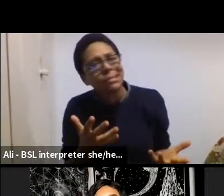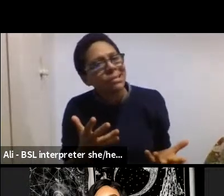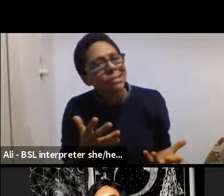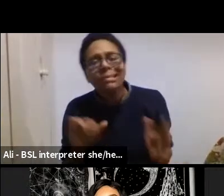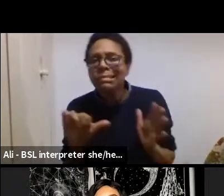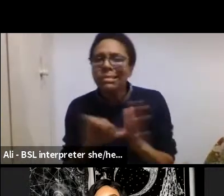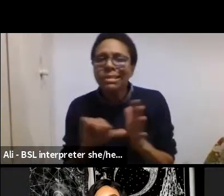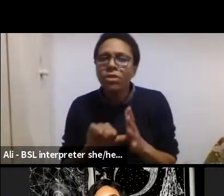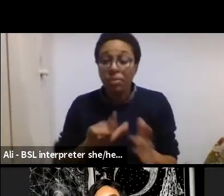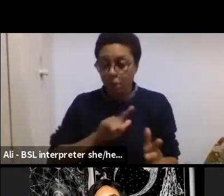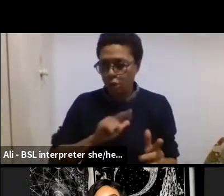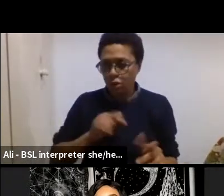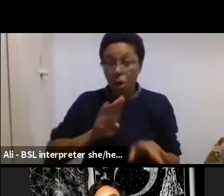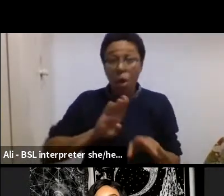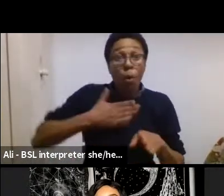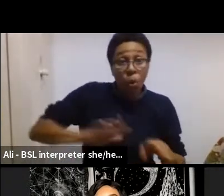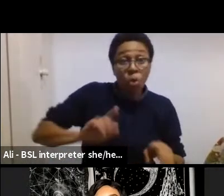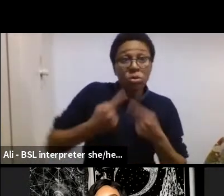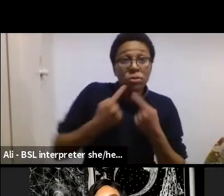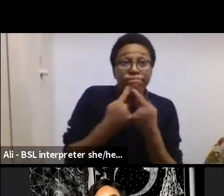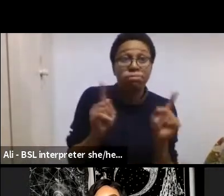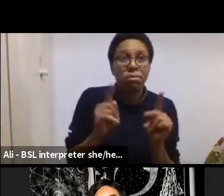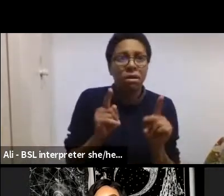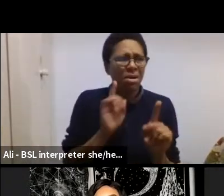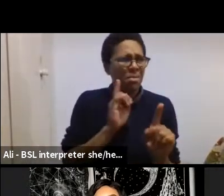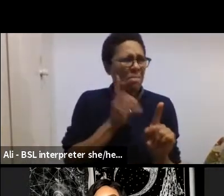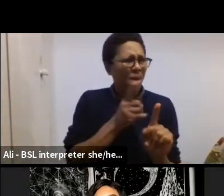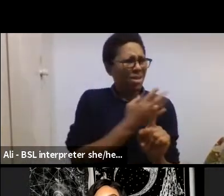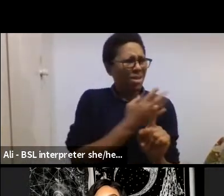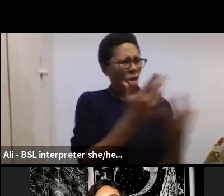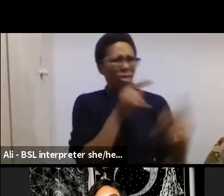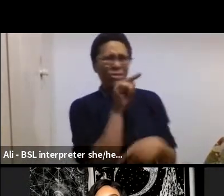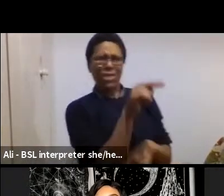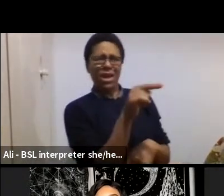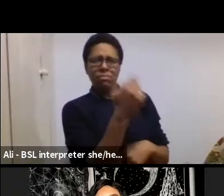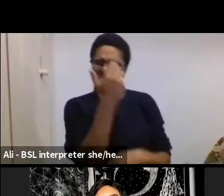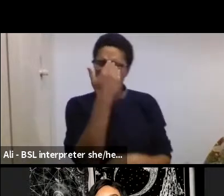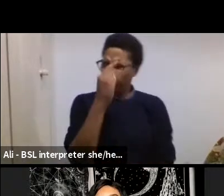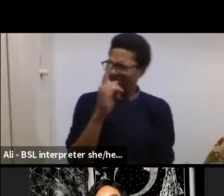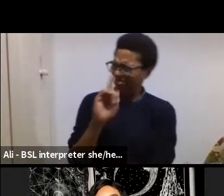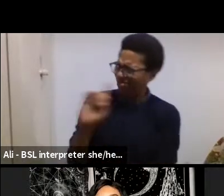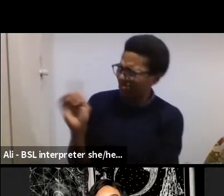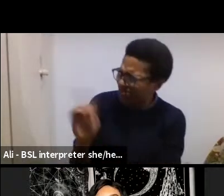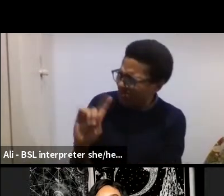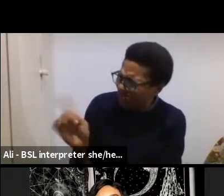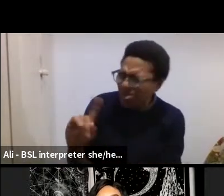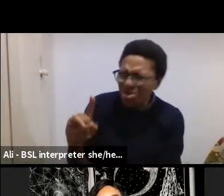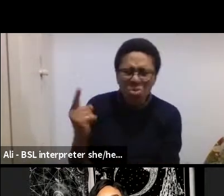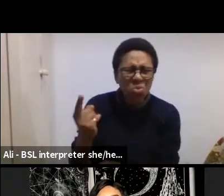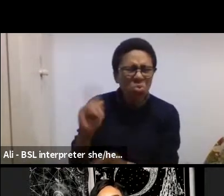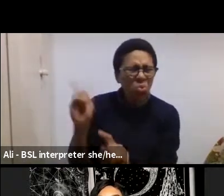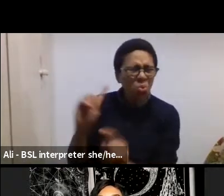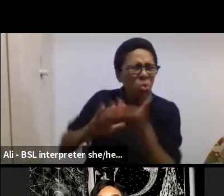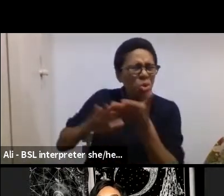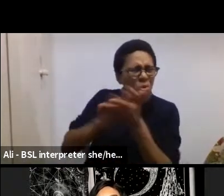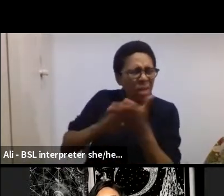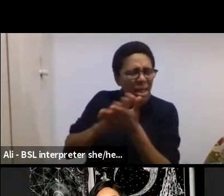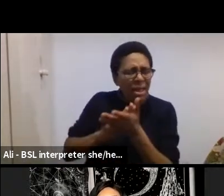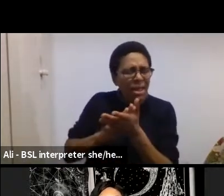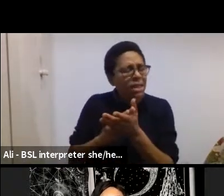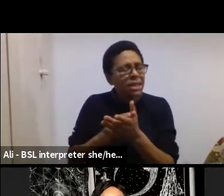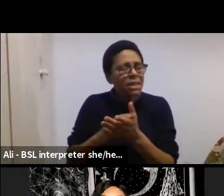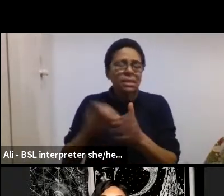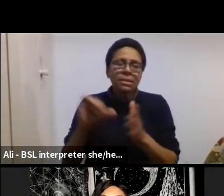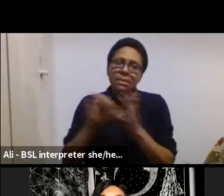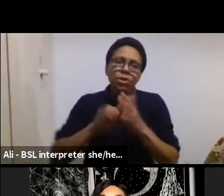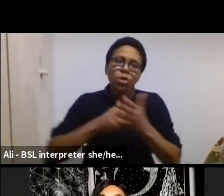to come out to friends because most of them have never heard of it, and it's hard to make them understand it's not about something private